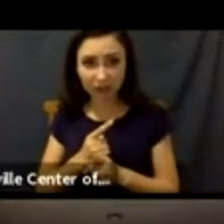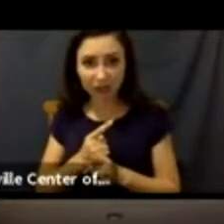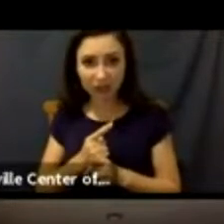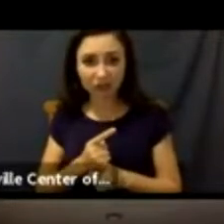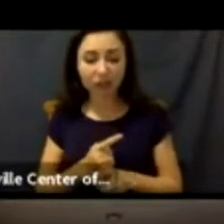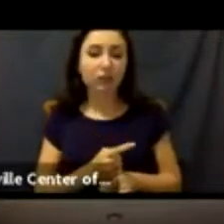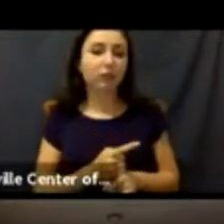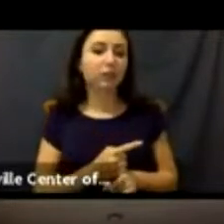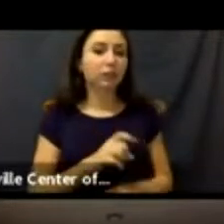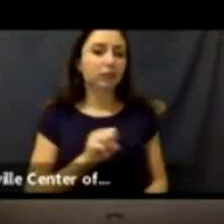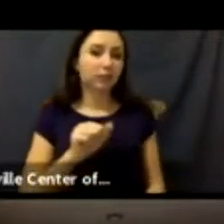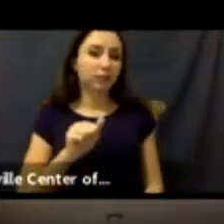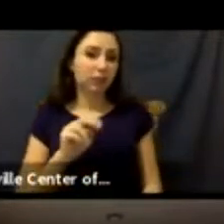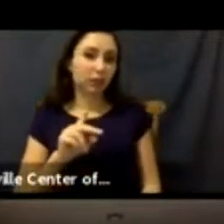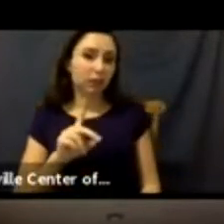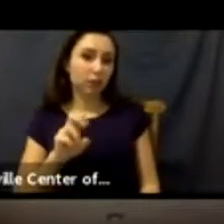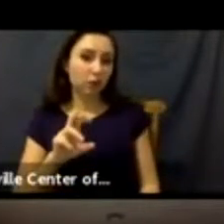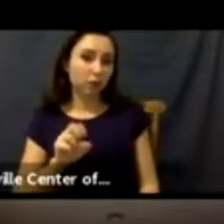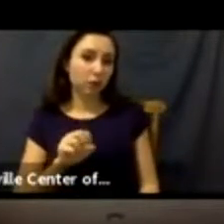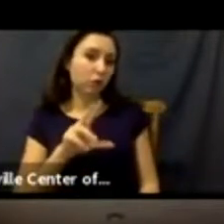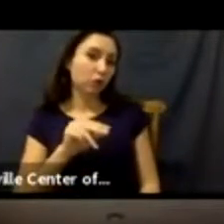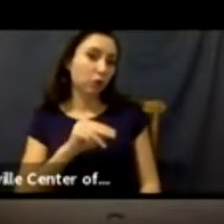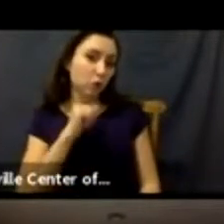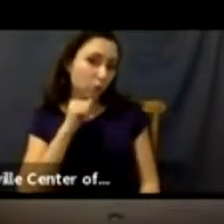not entirely.